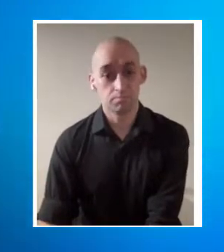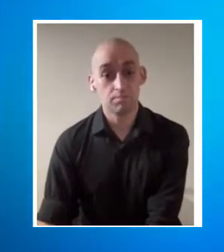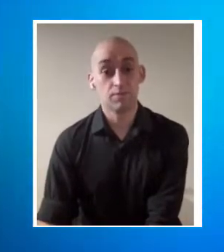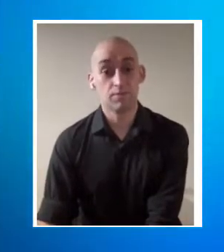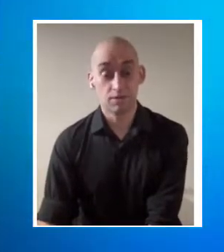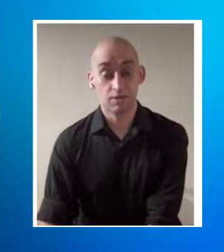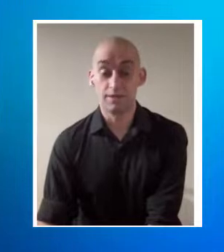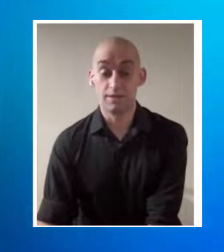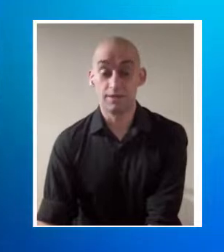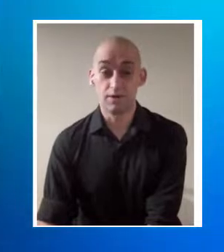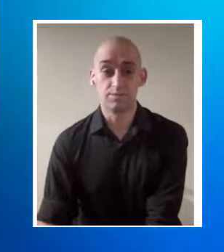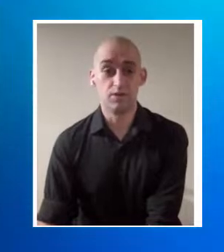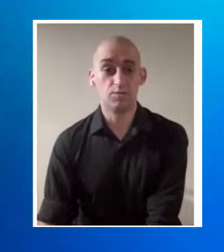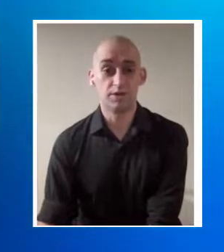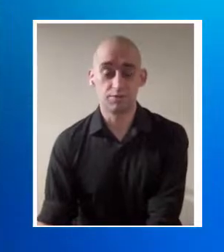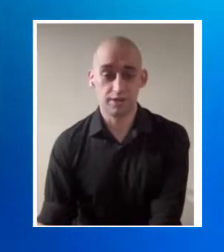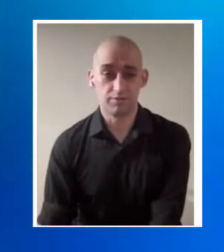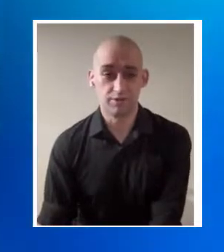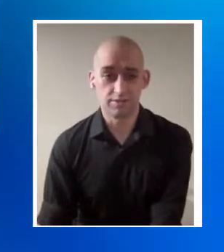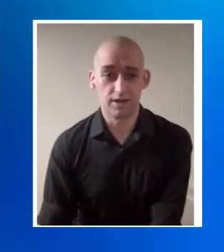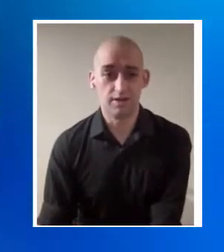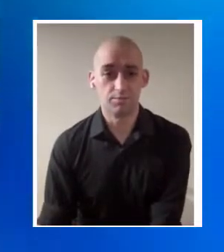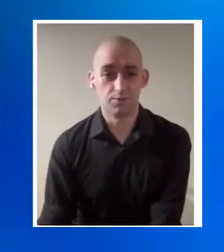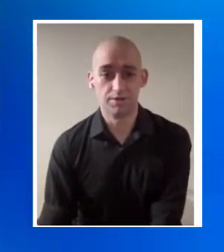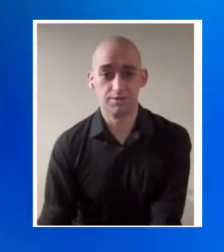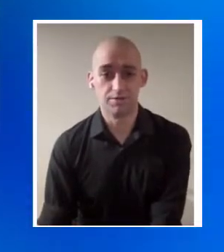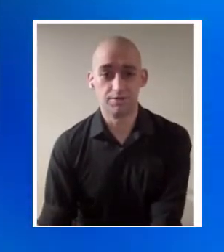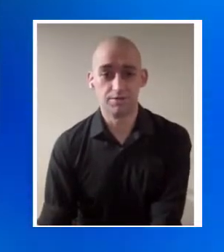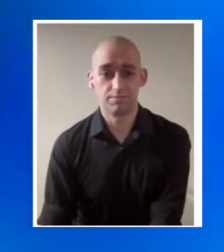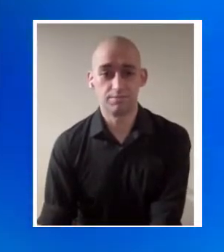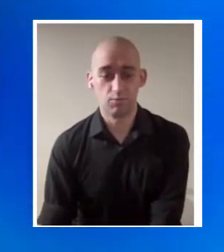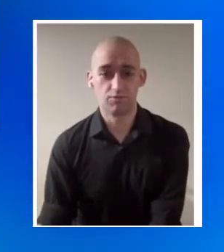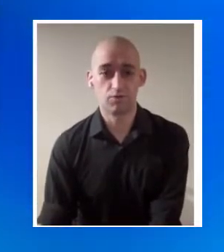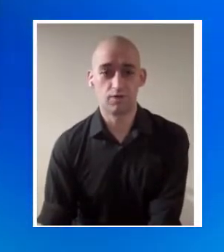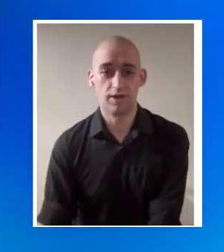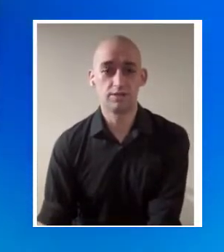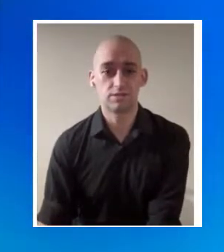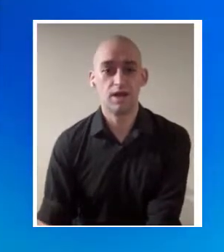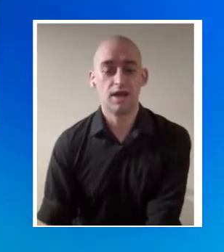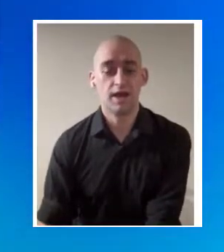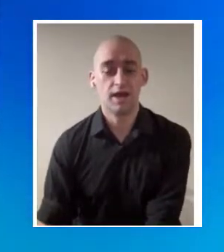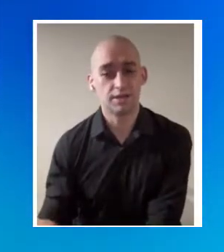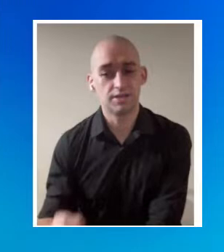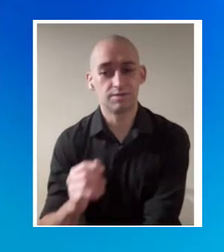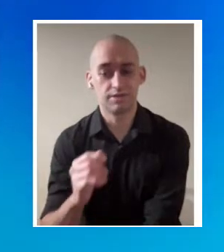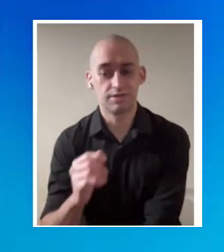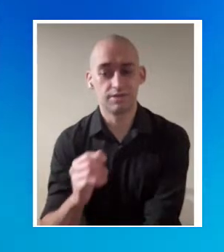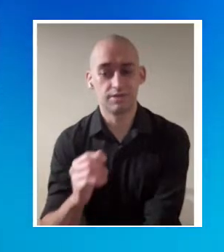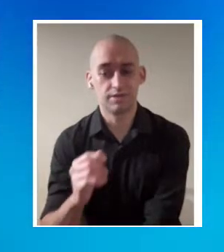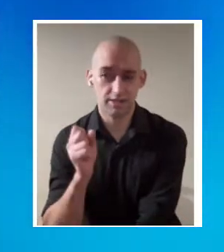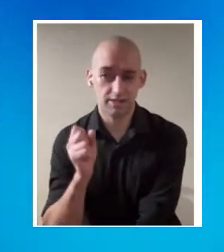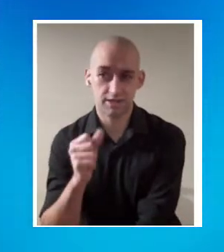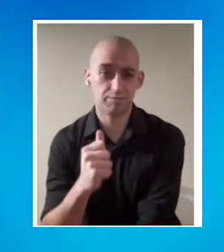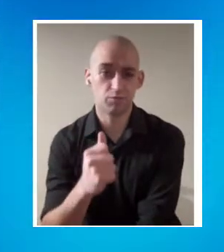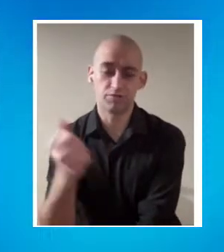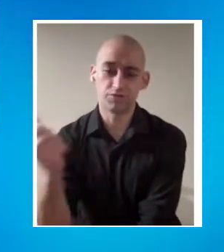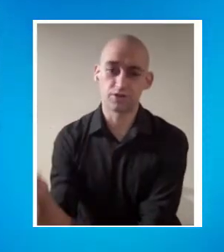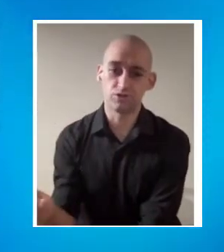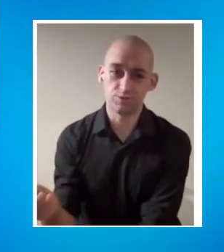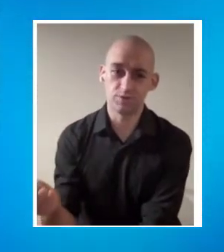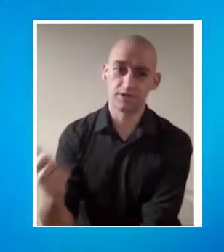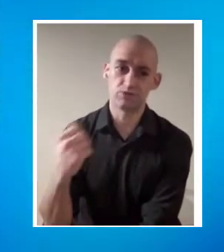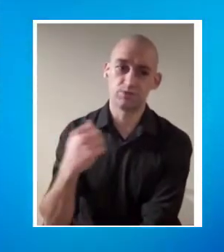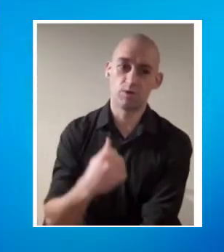27,330. That would be awesome. And nobody really ever does that, but okay. No, I can do that. I can. And I'll tell you something that it's actually important